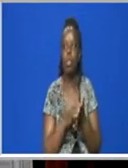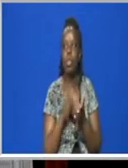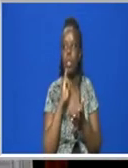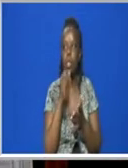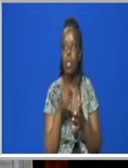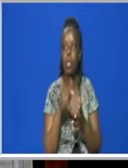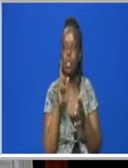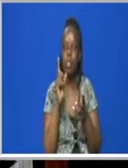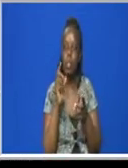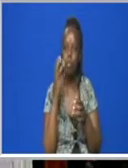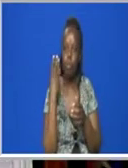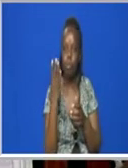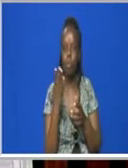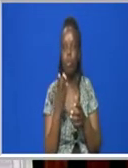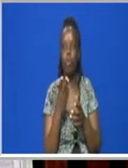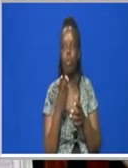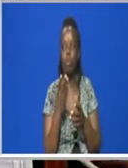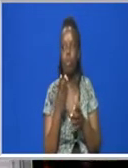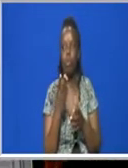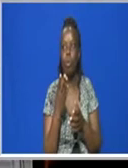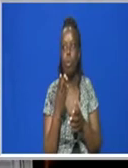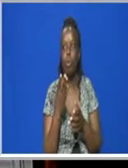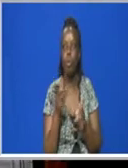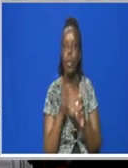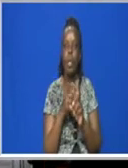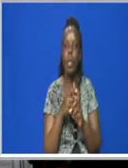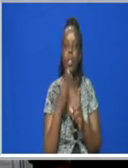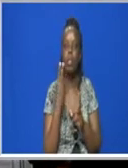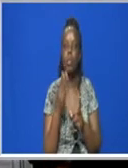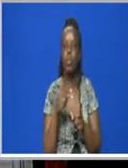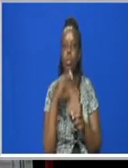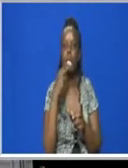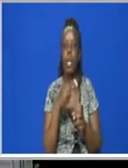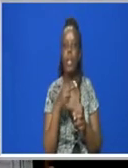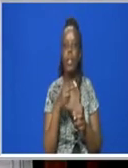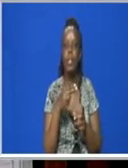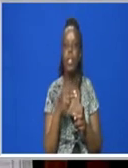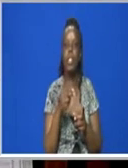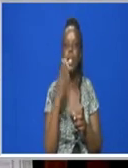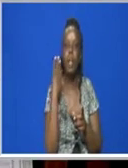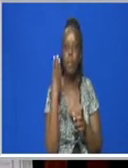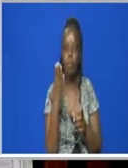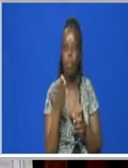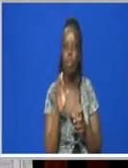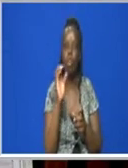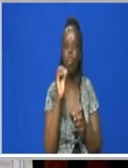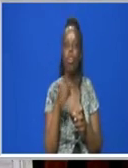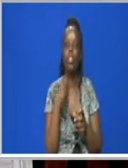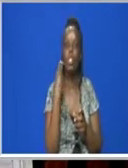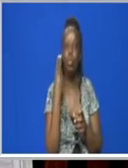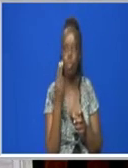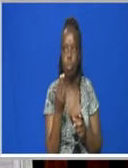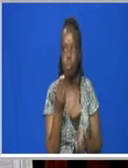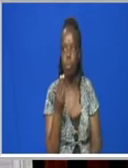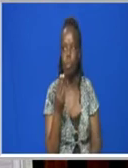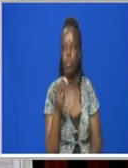we put a 2 there. Then the hydrogens are now 4. Oxygens are 2. And on this side, they are